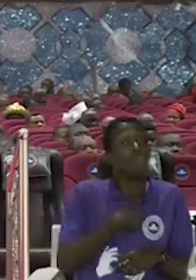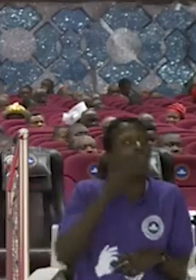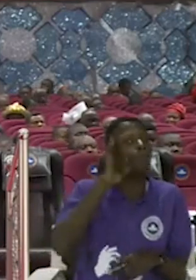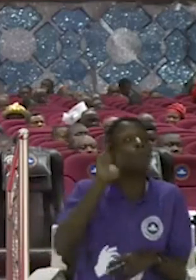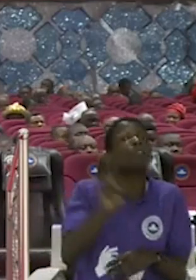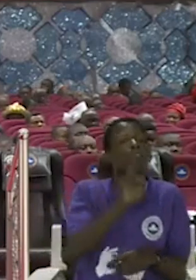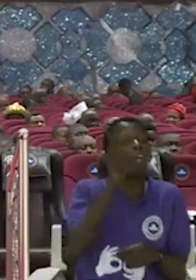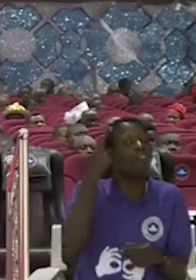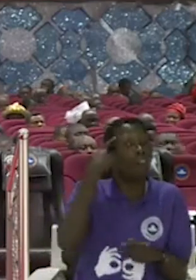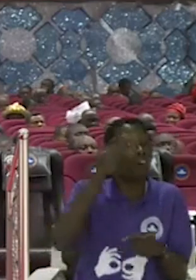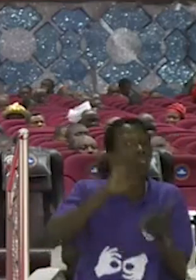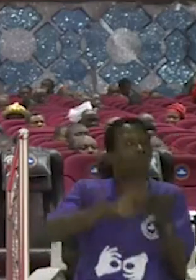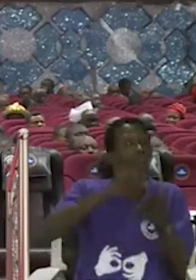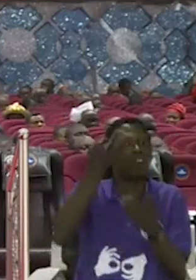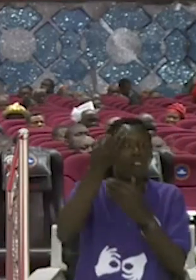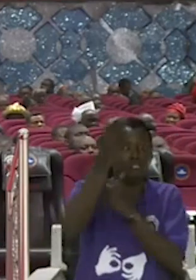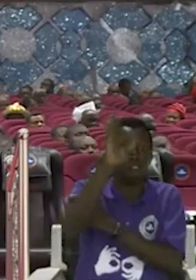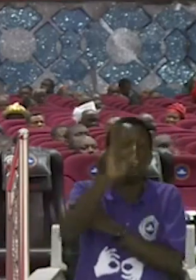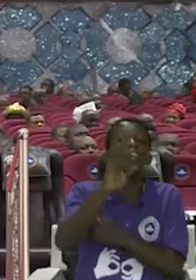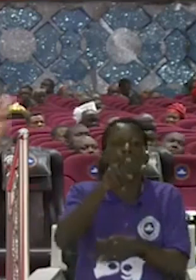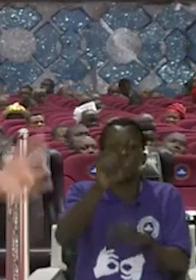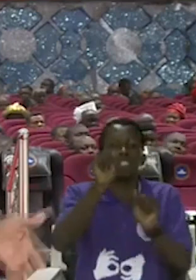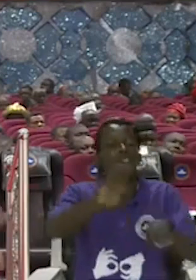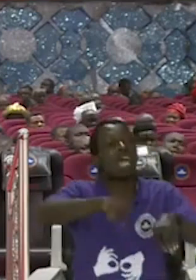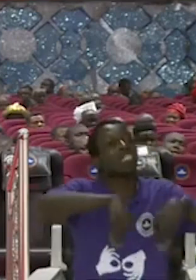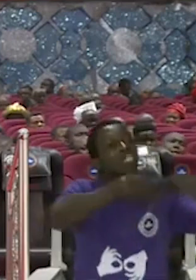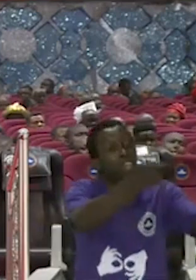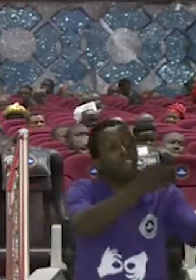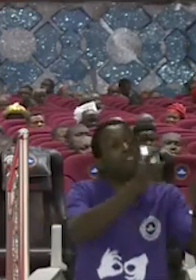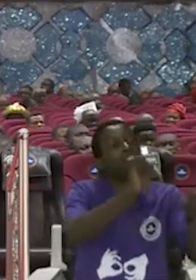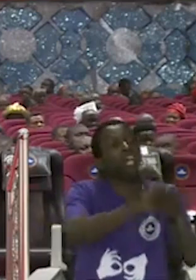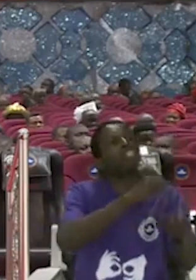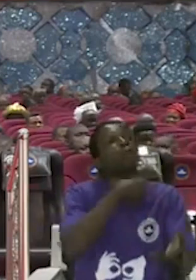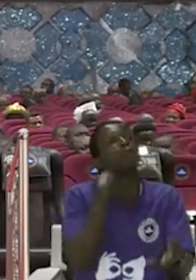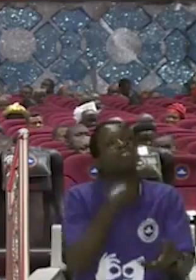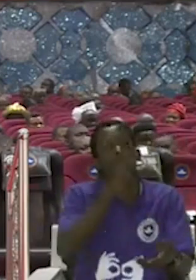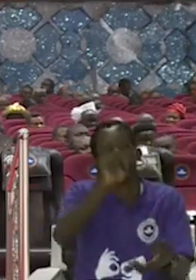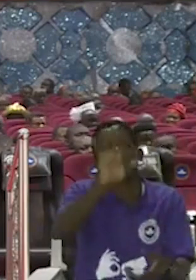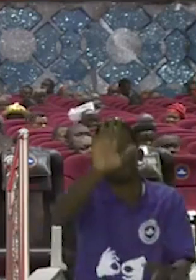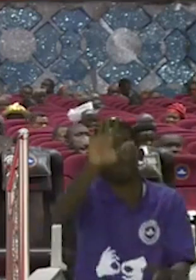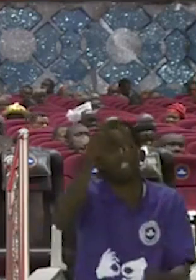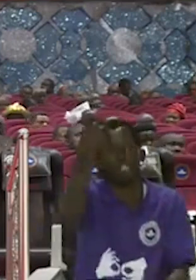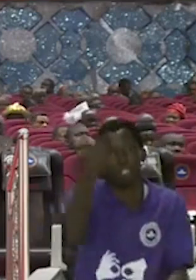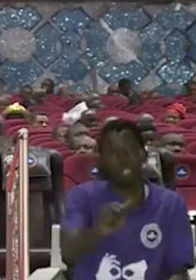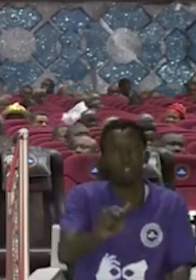God, and then give that pastor your tithe.